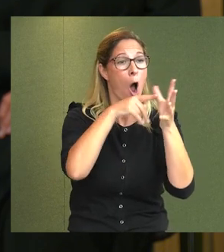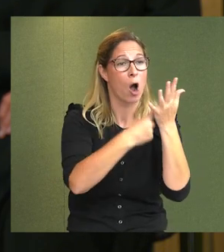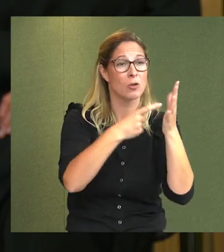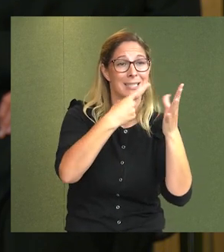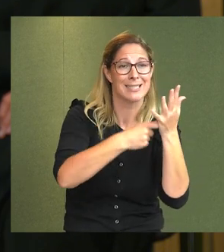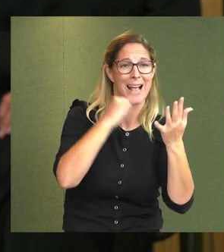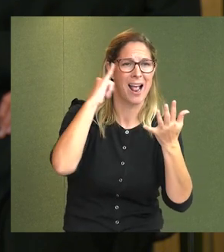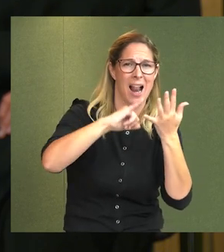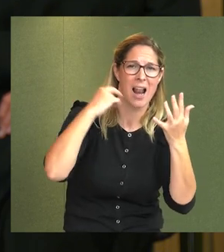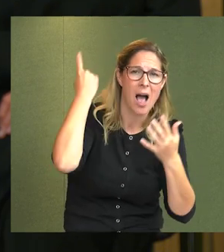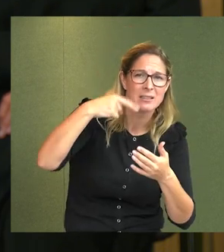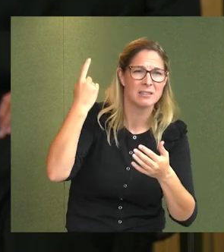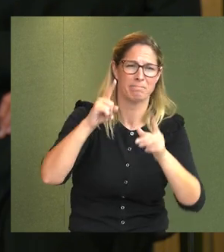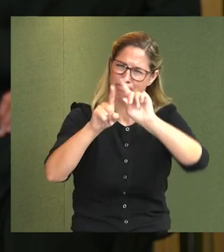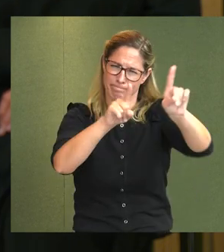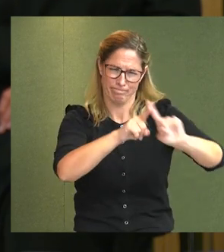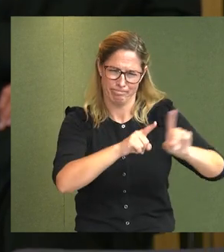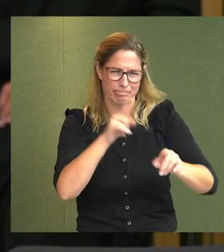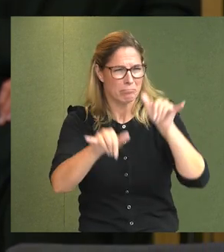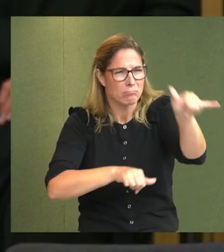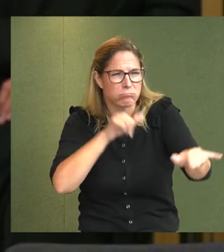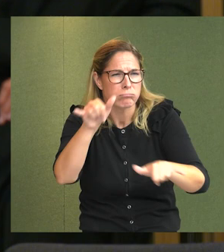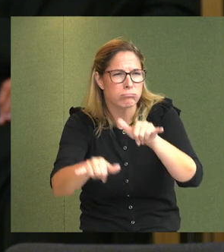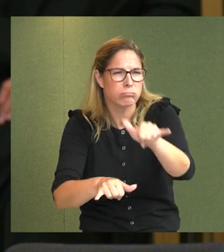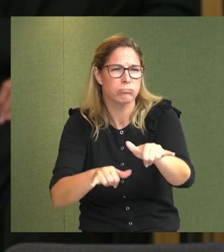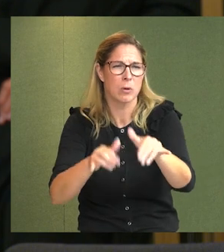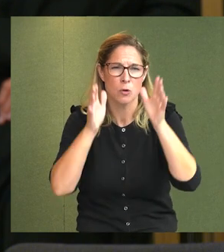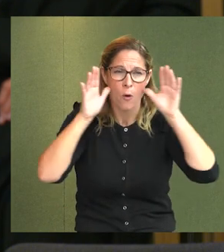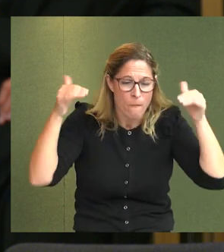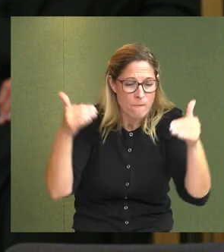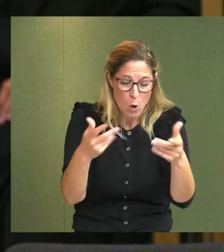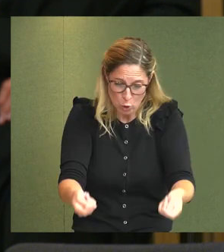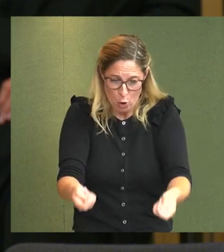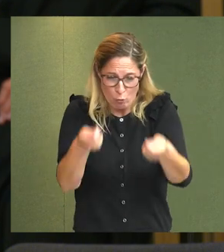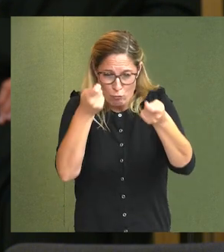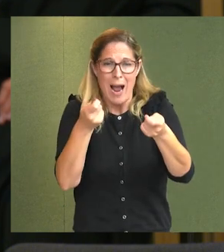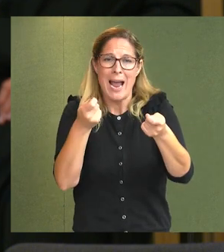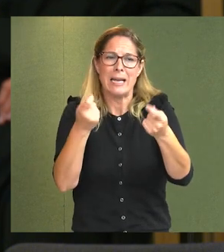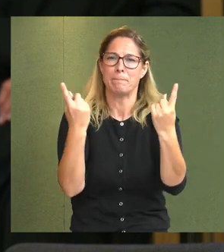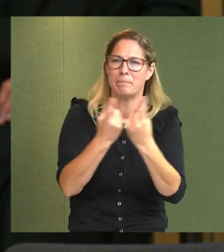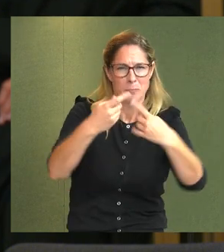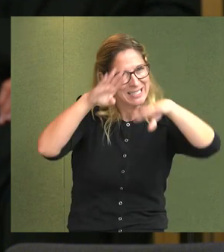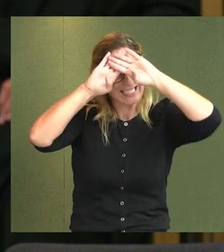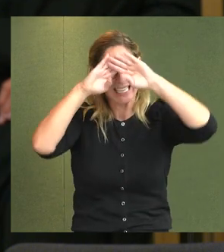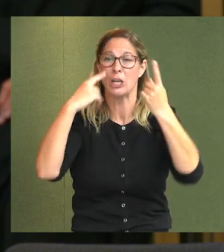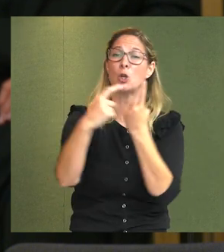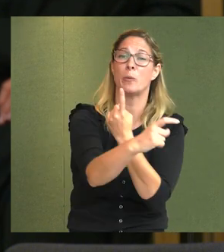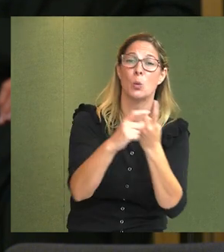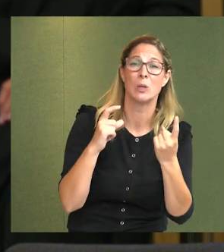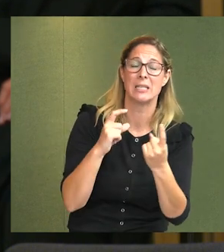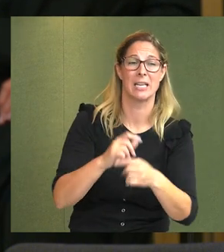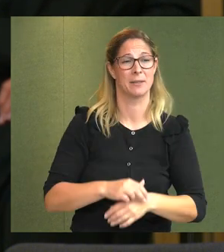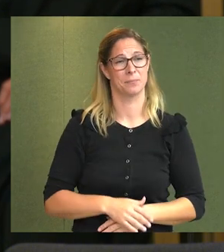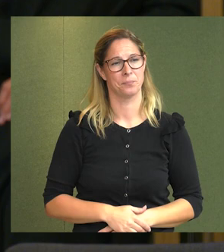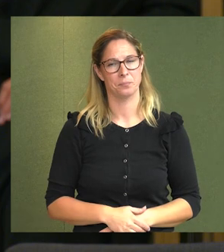attention to the Sikh community in a way which would otherwise have not been possible. To our new King Charles III, we welcome